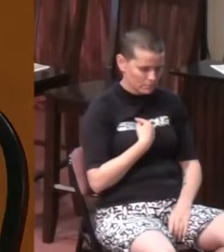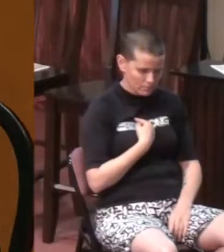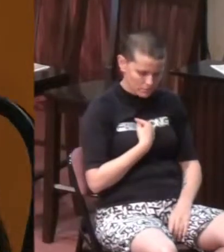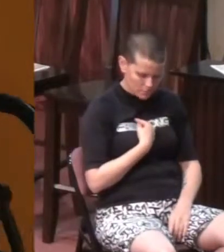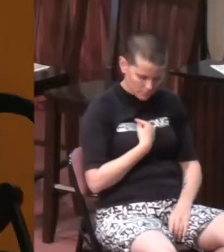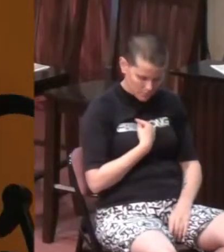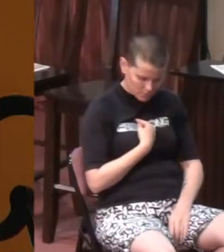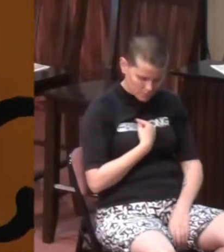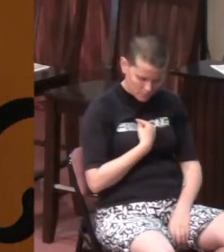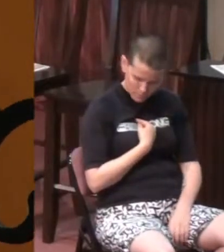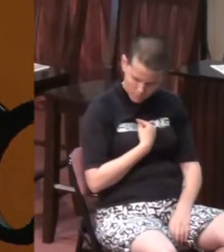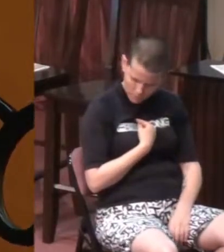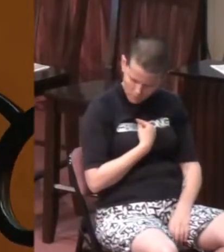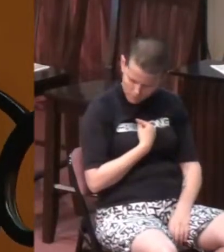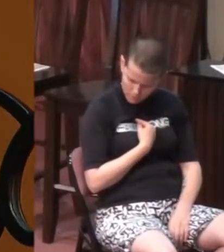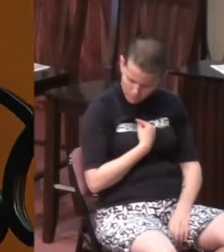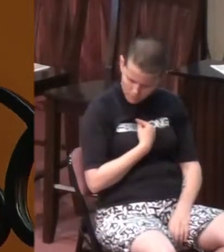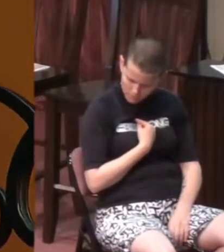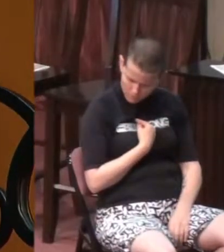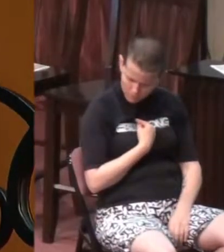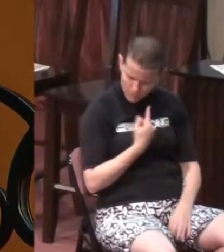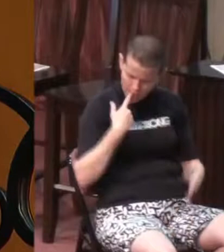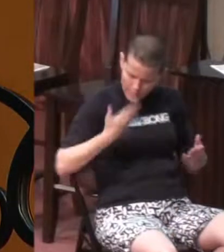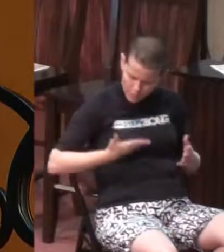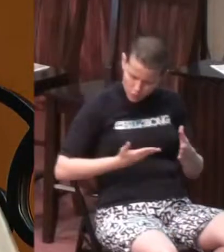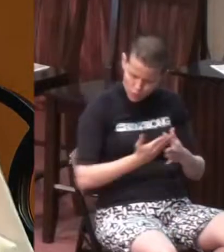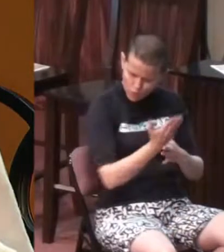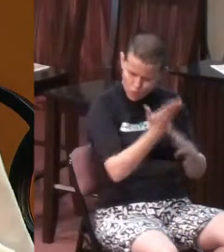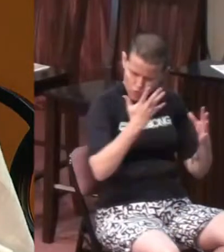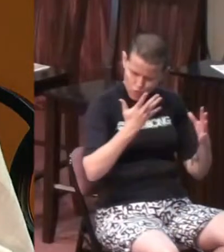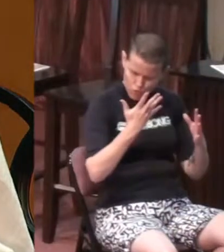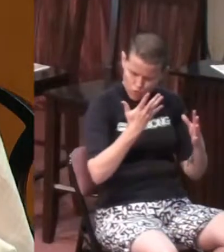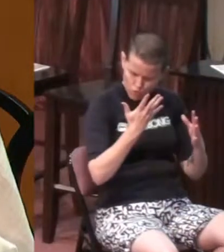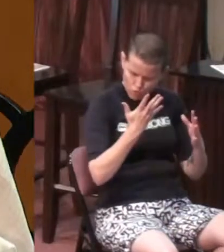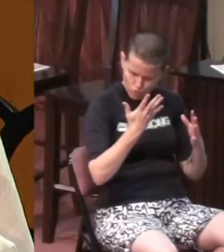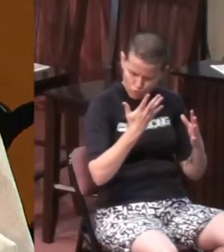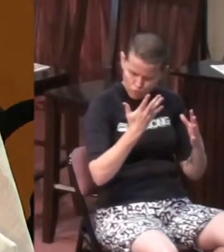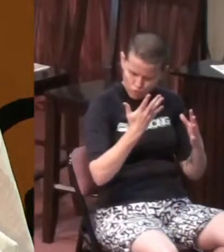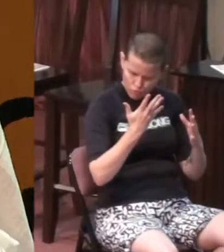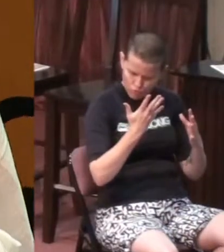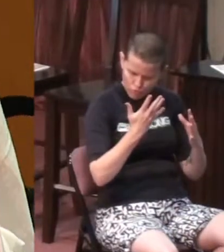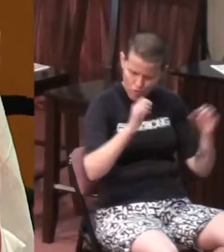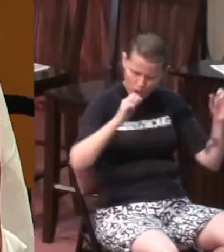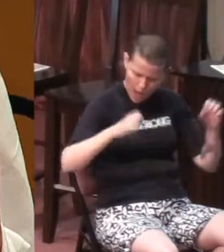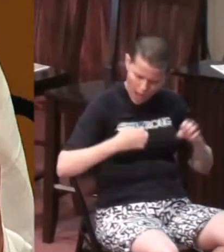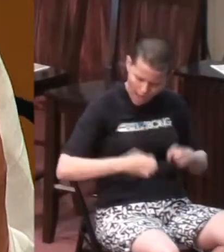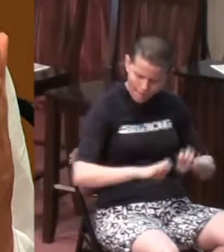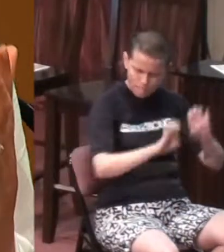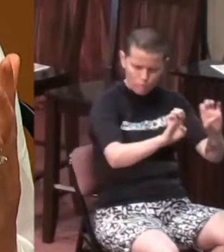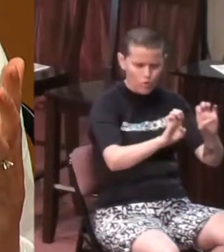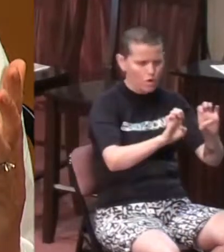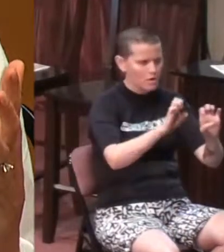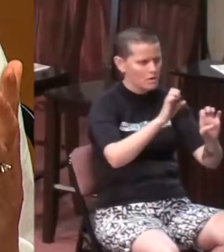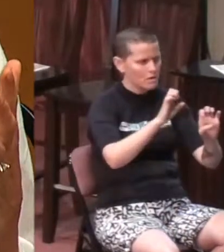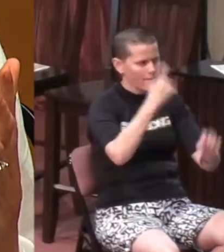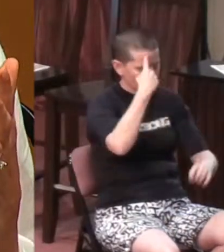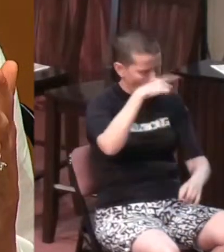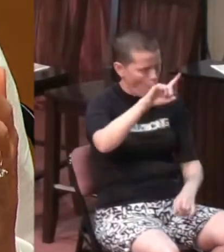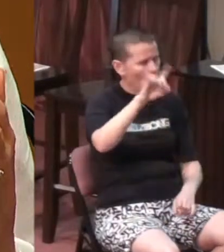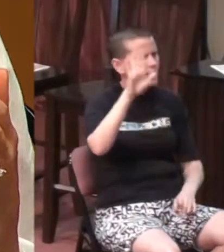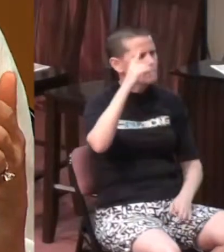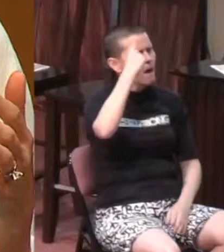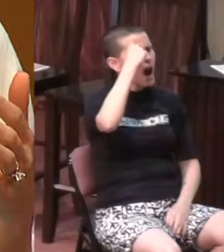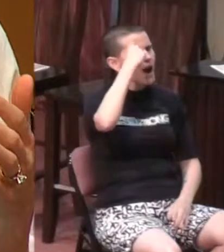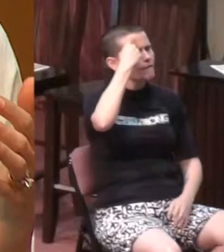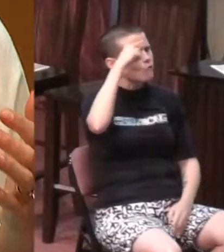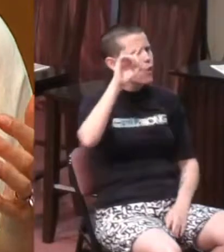might, or glory. And there was a pause there. And it was like, that I can be in, that